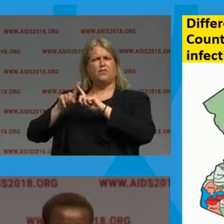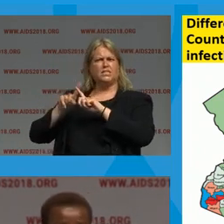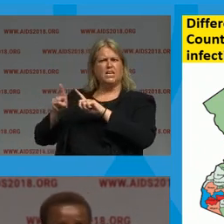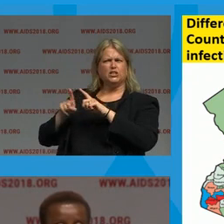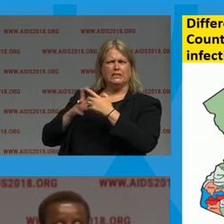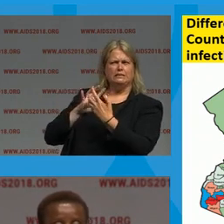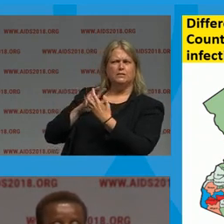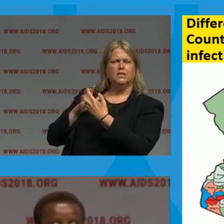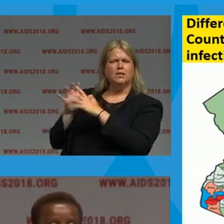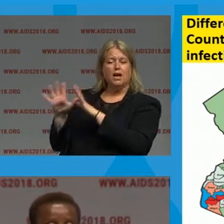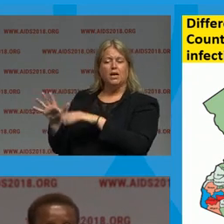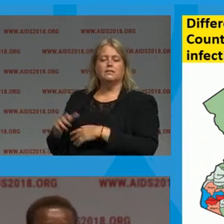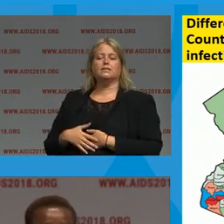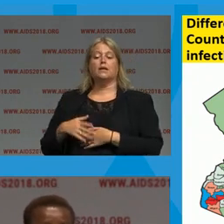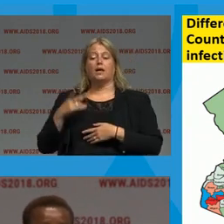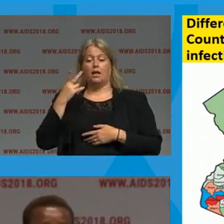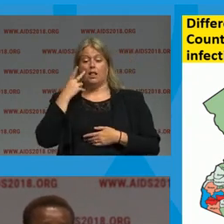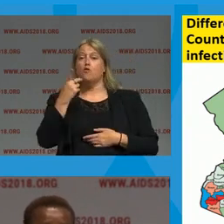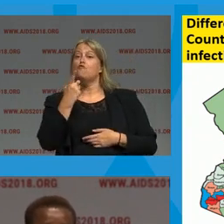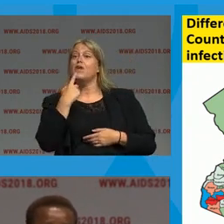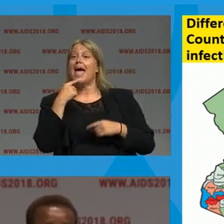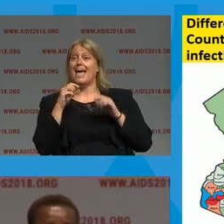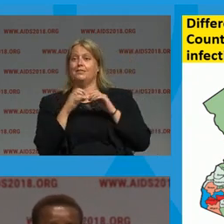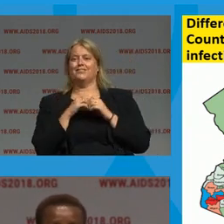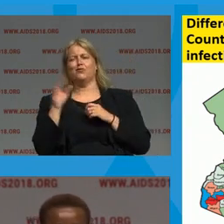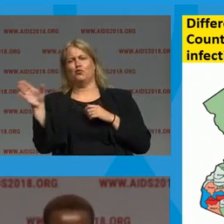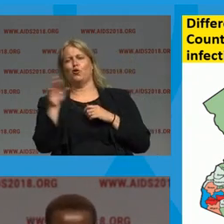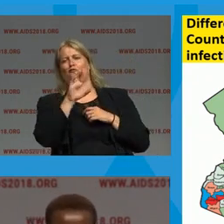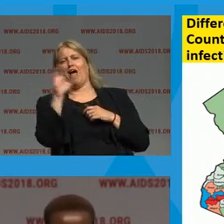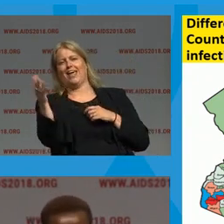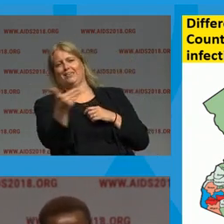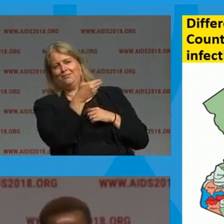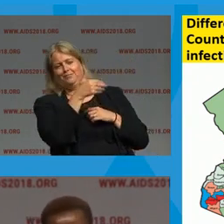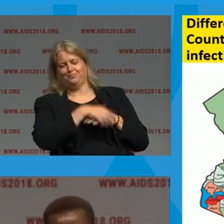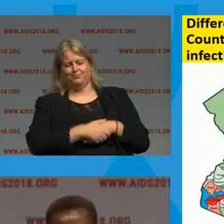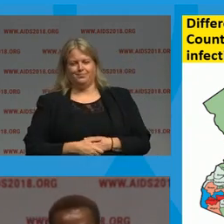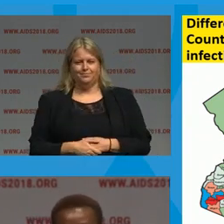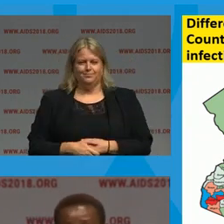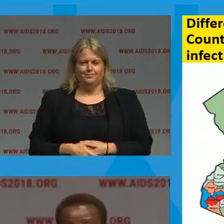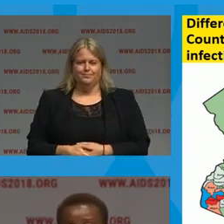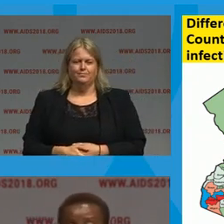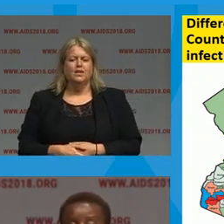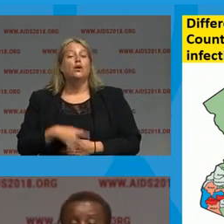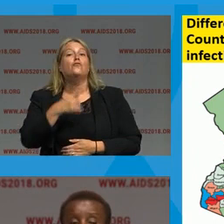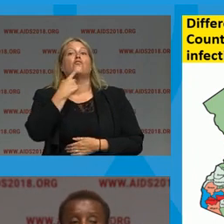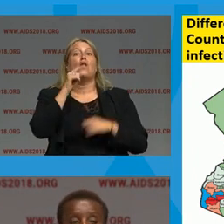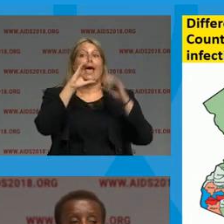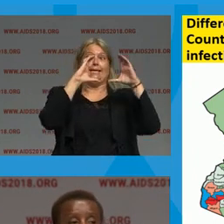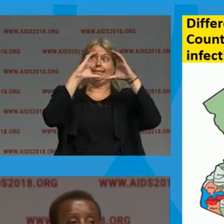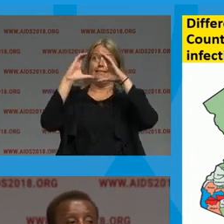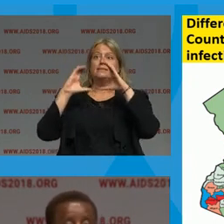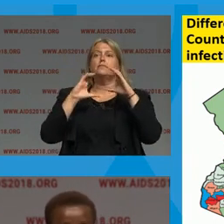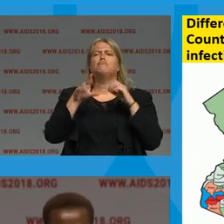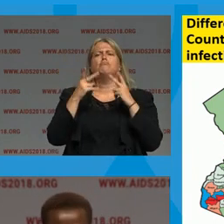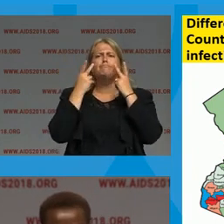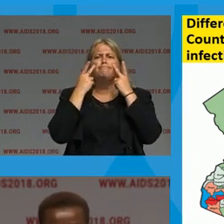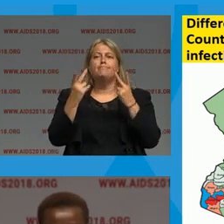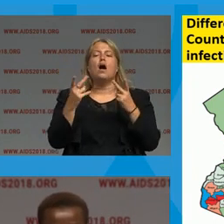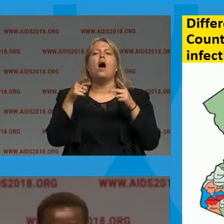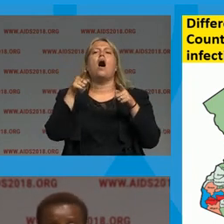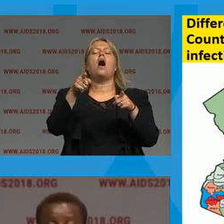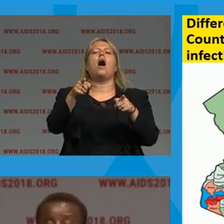effect. If you look at the reds, which is on your right, the map on your right, we realized very quickly that